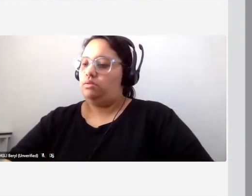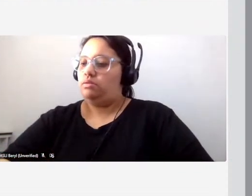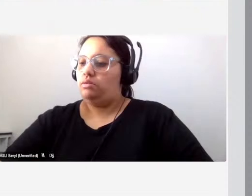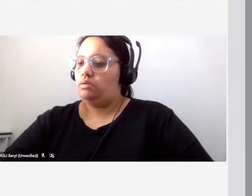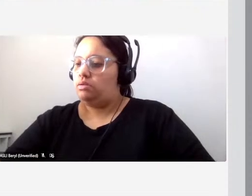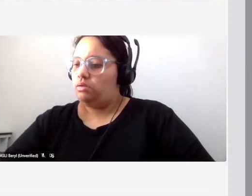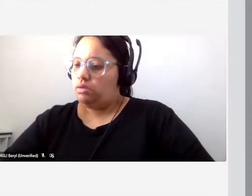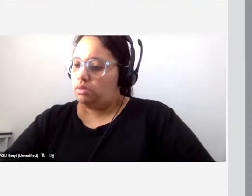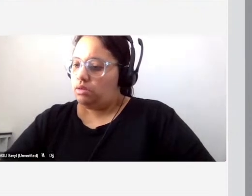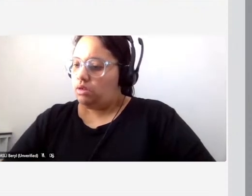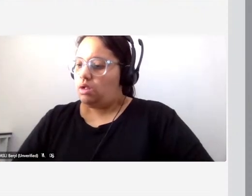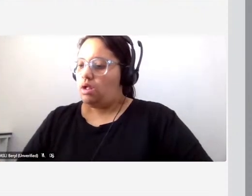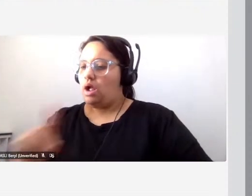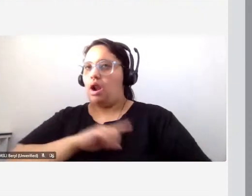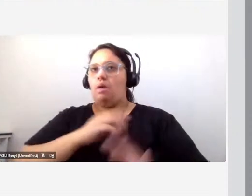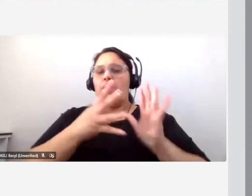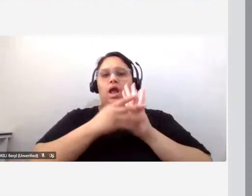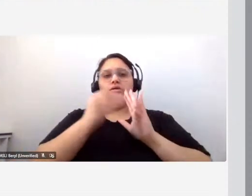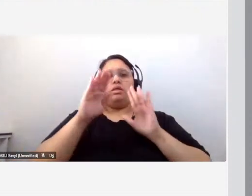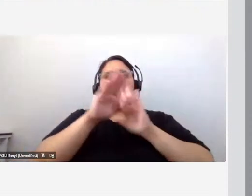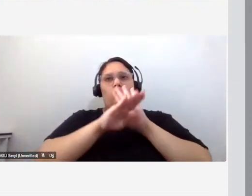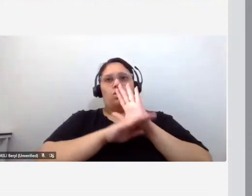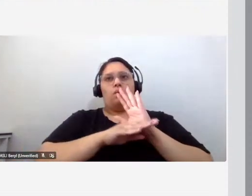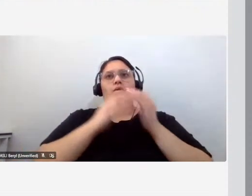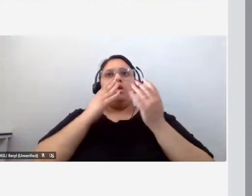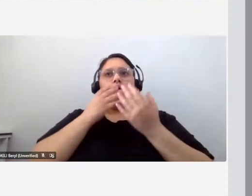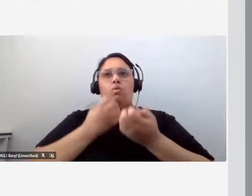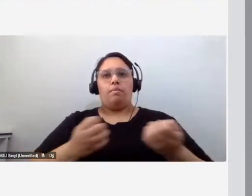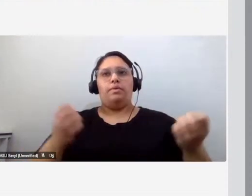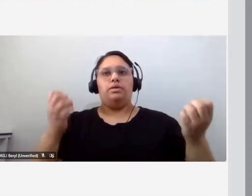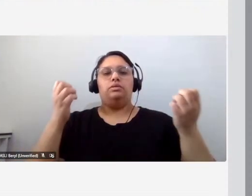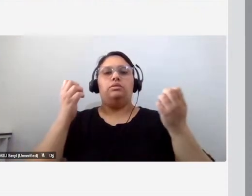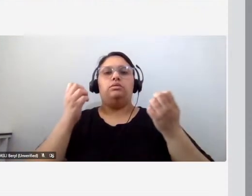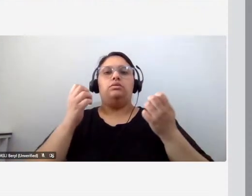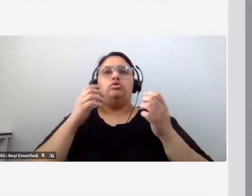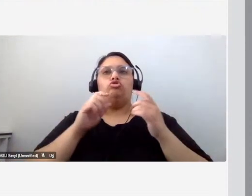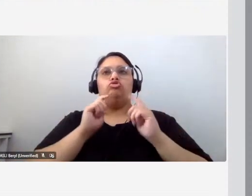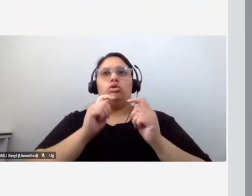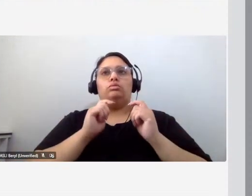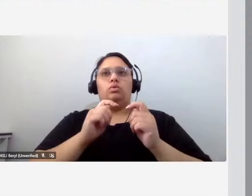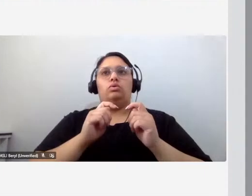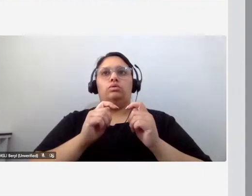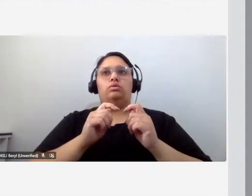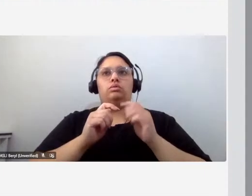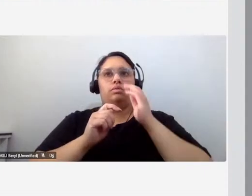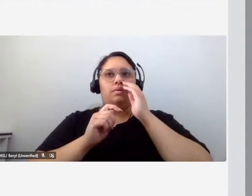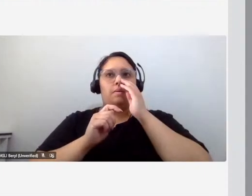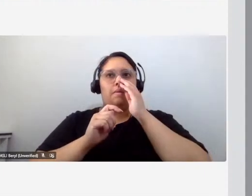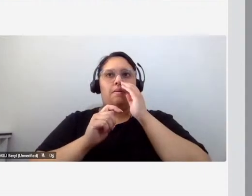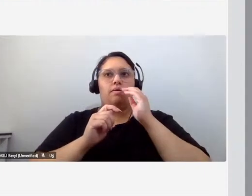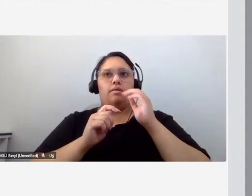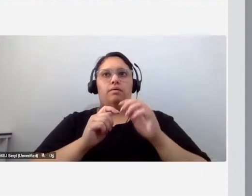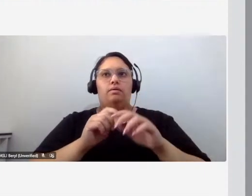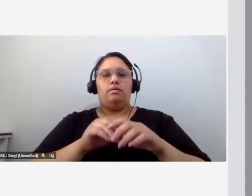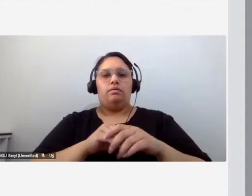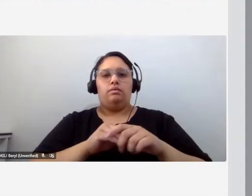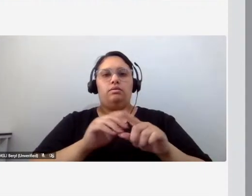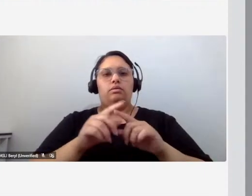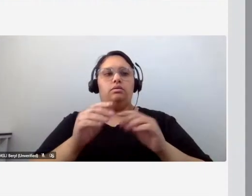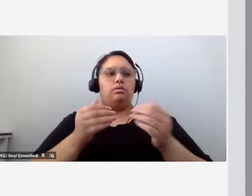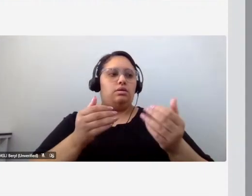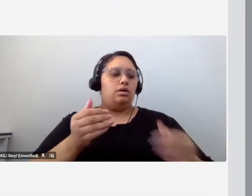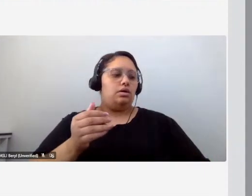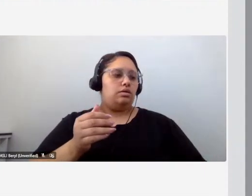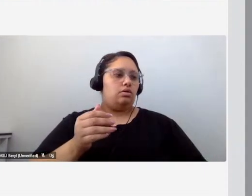tracksuits, attire, equipment, and then transport to league matches. Then, Chair, when federations wish